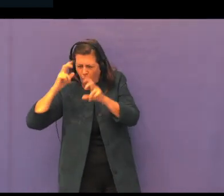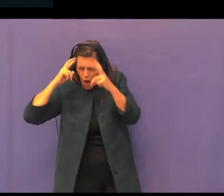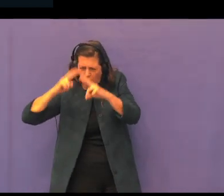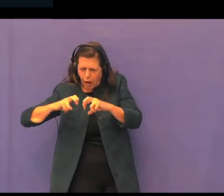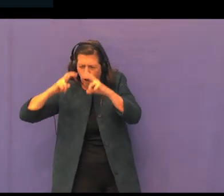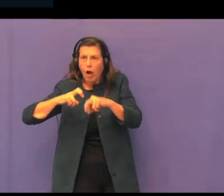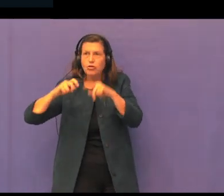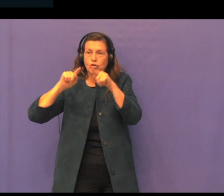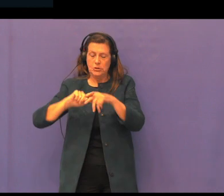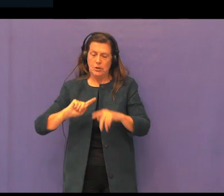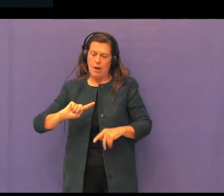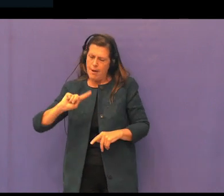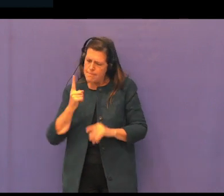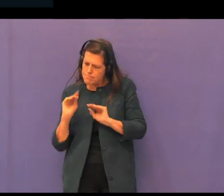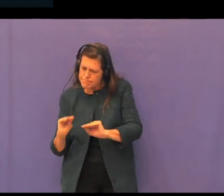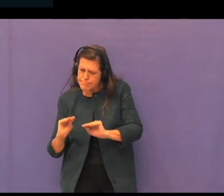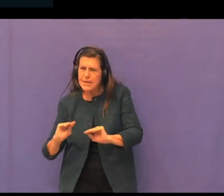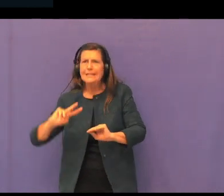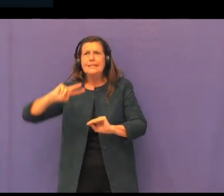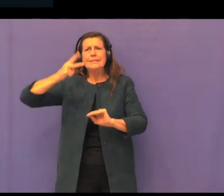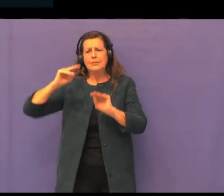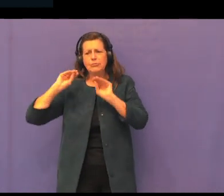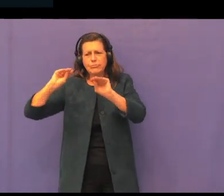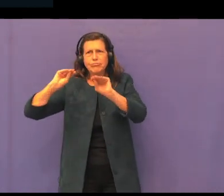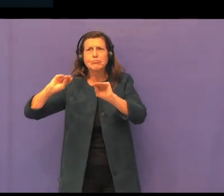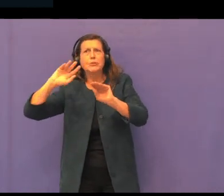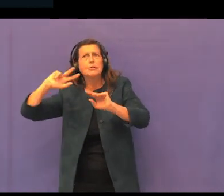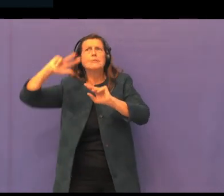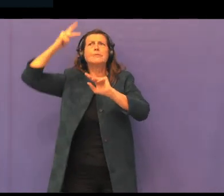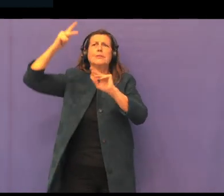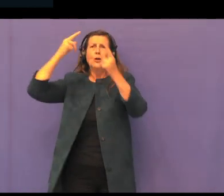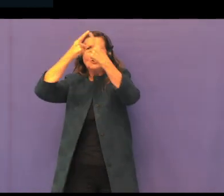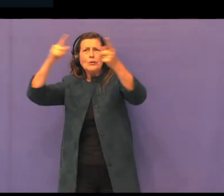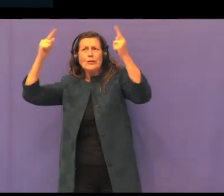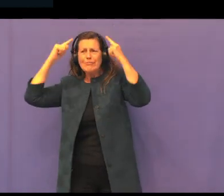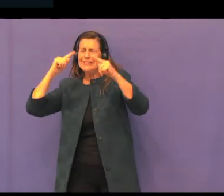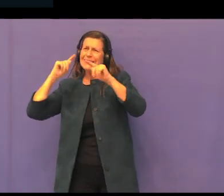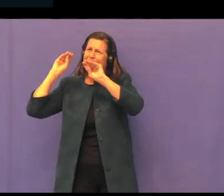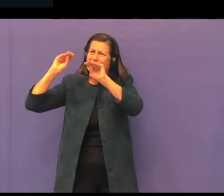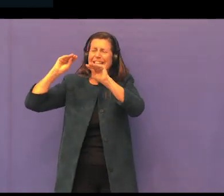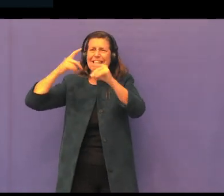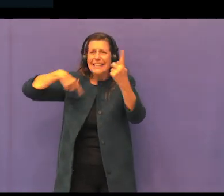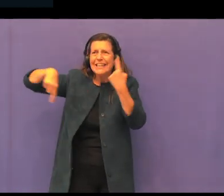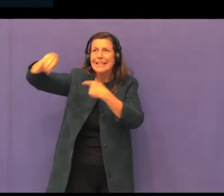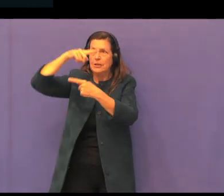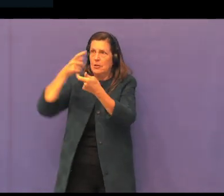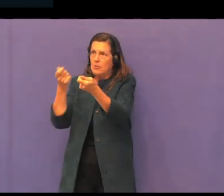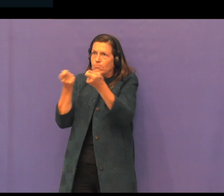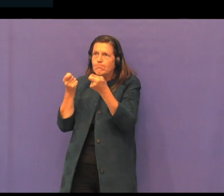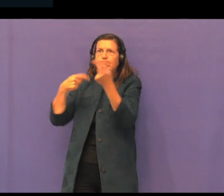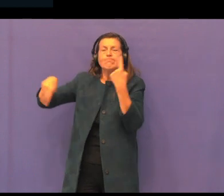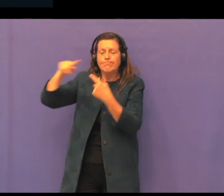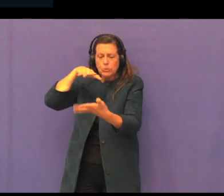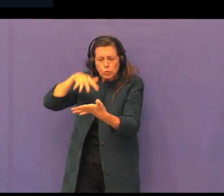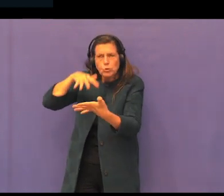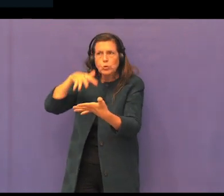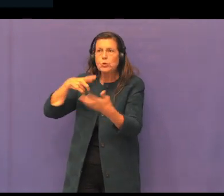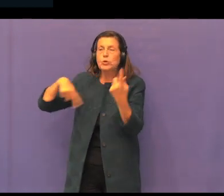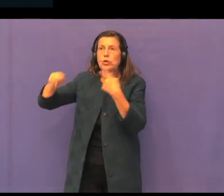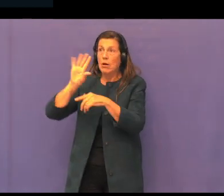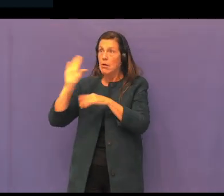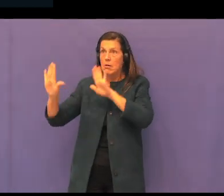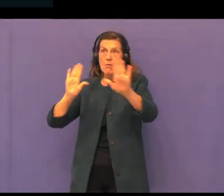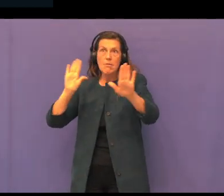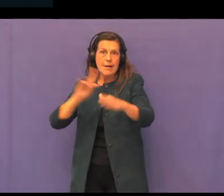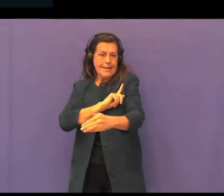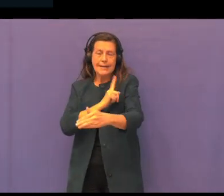drawing the students into the extraordinary capacity of their different languages to detail the landscapes, the more